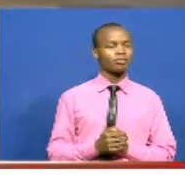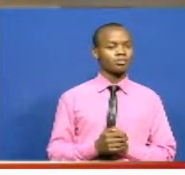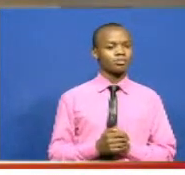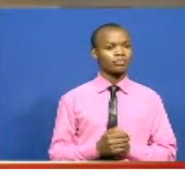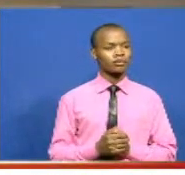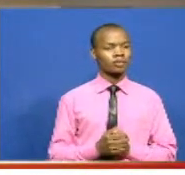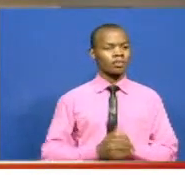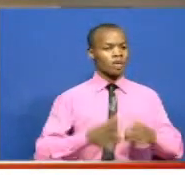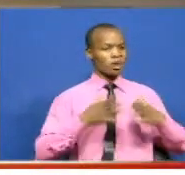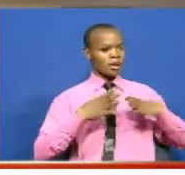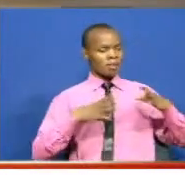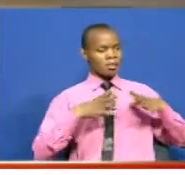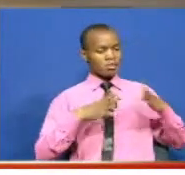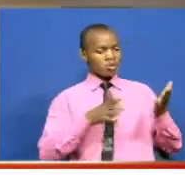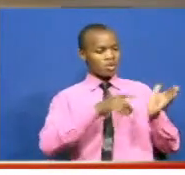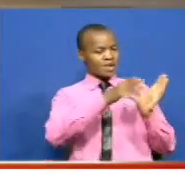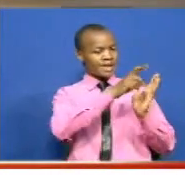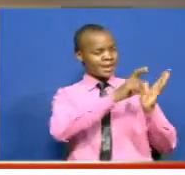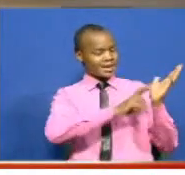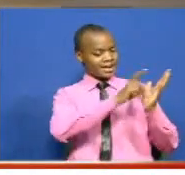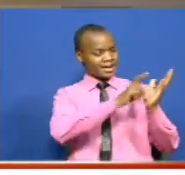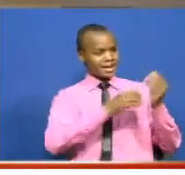reading detail into this actually,